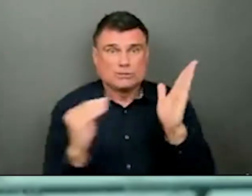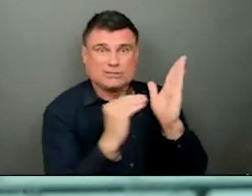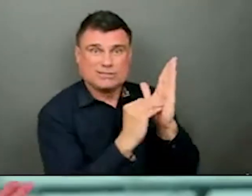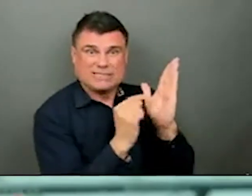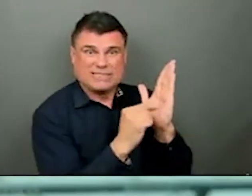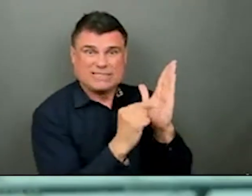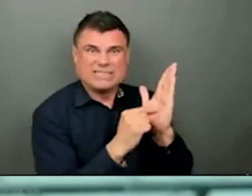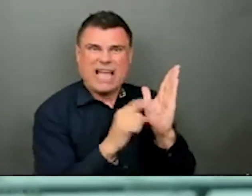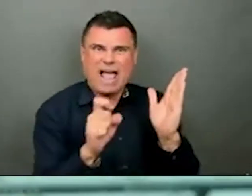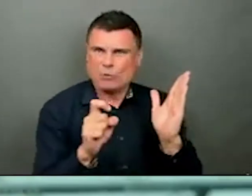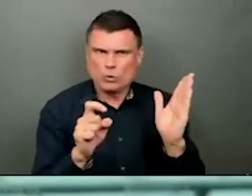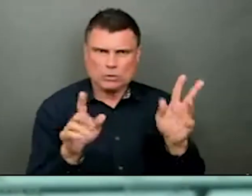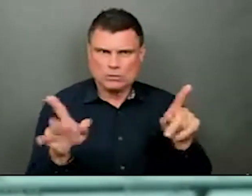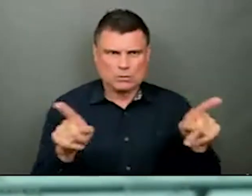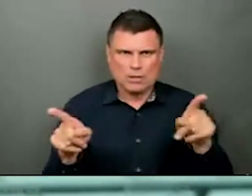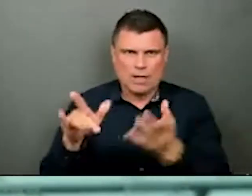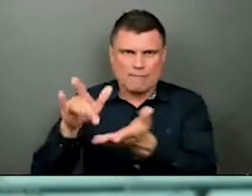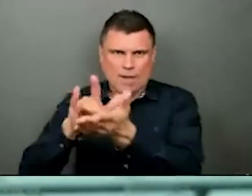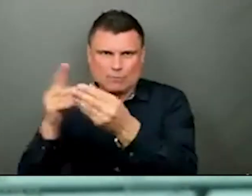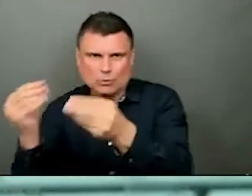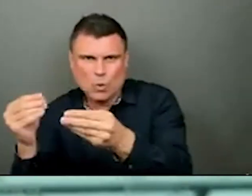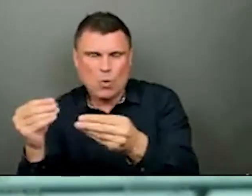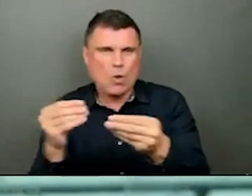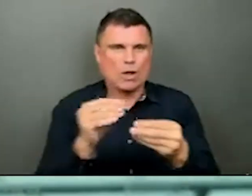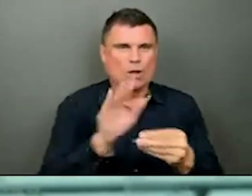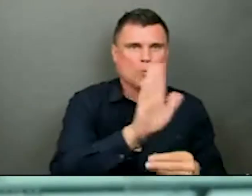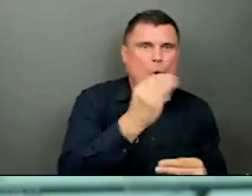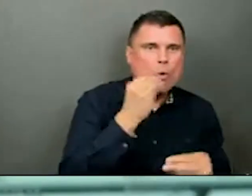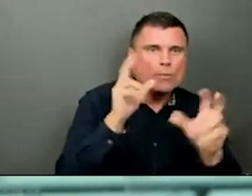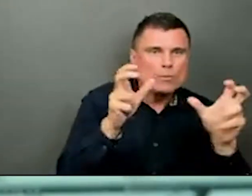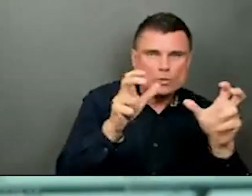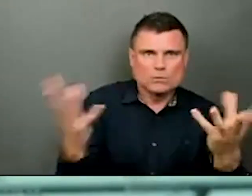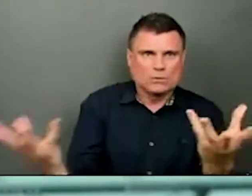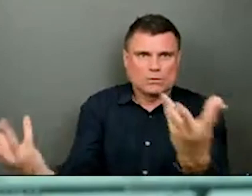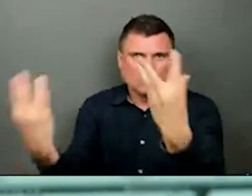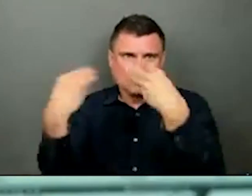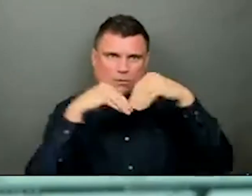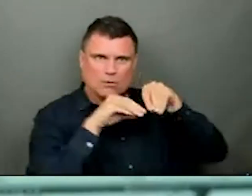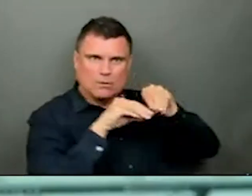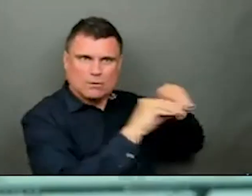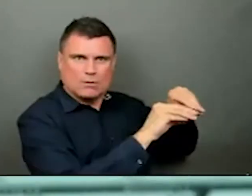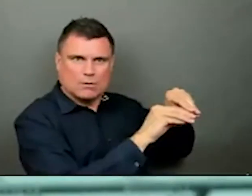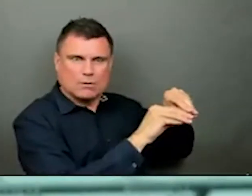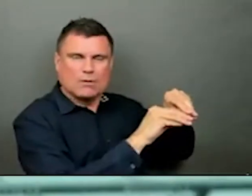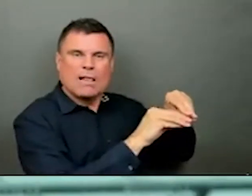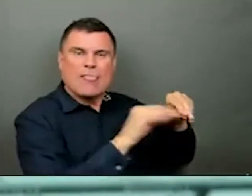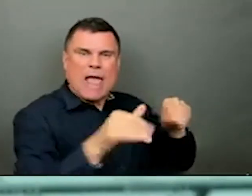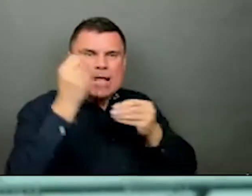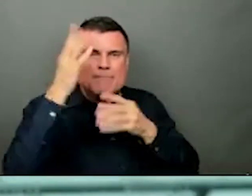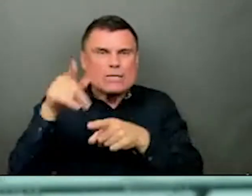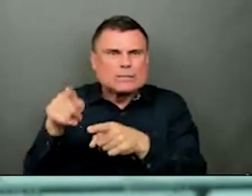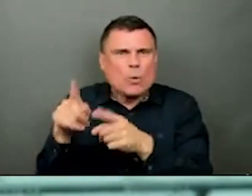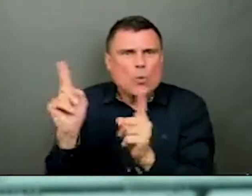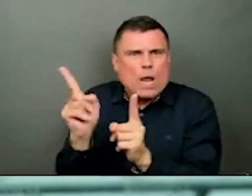supposedly seamless program. But in doing that, and anybody who's worked on these big IT projects knows that